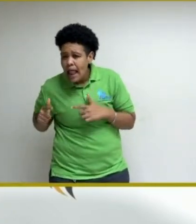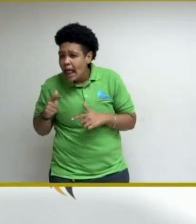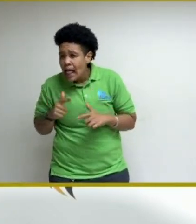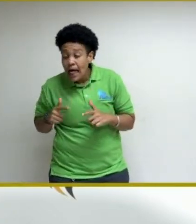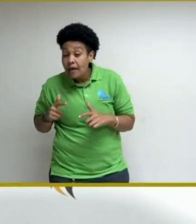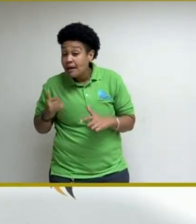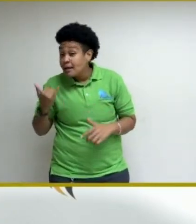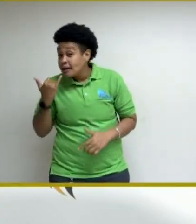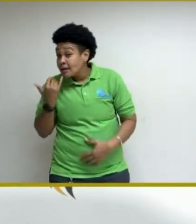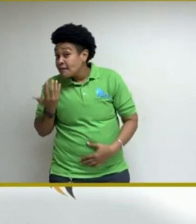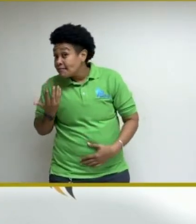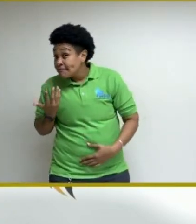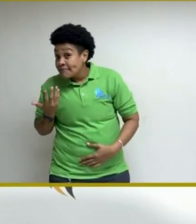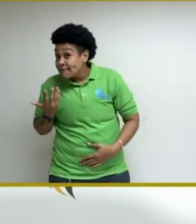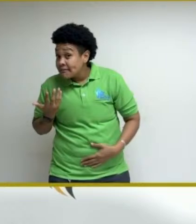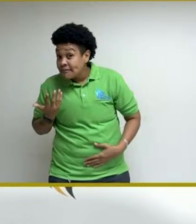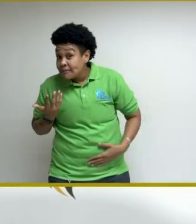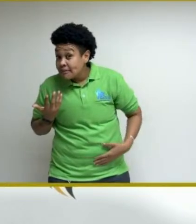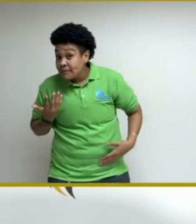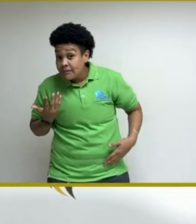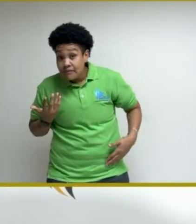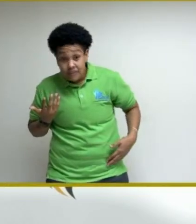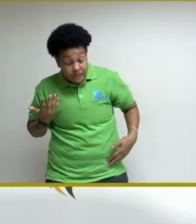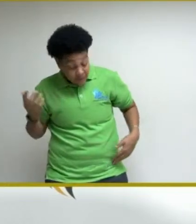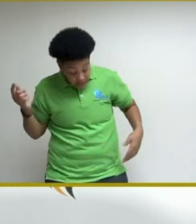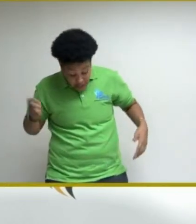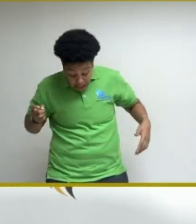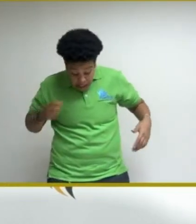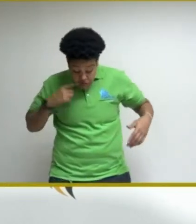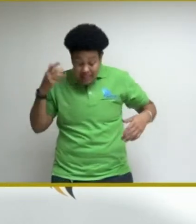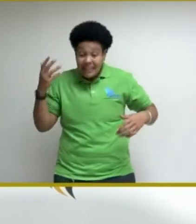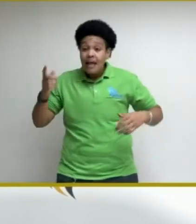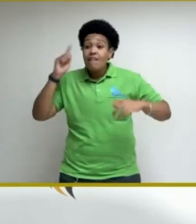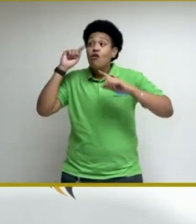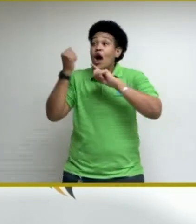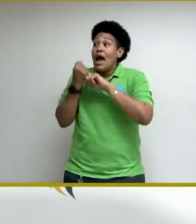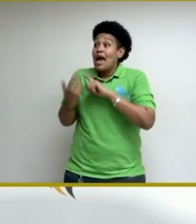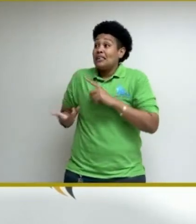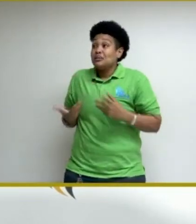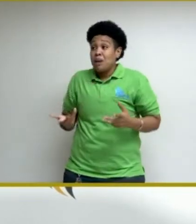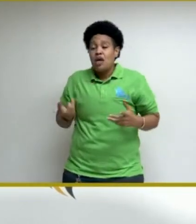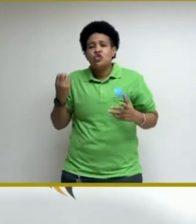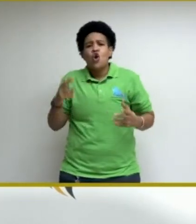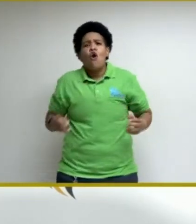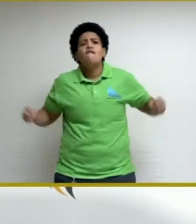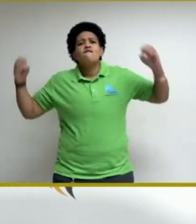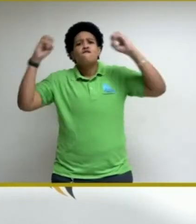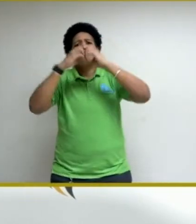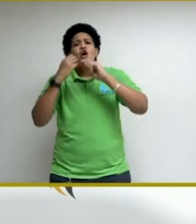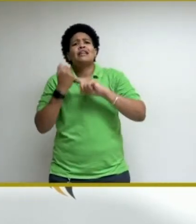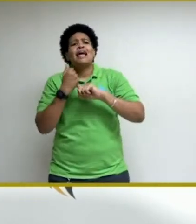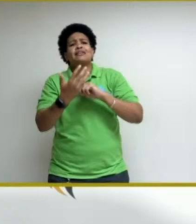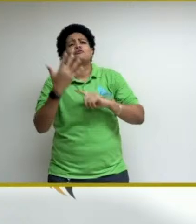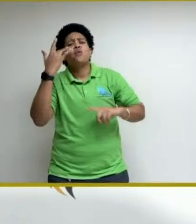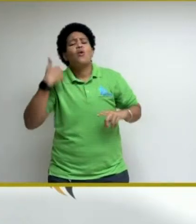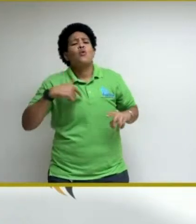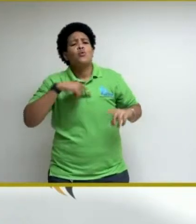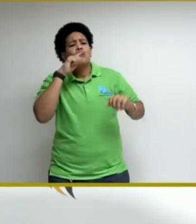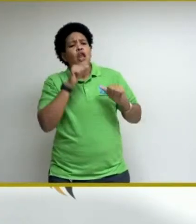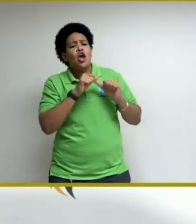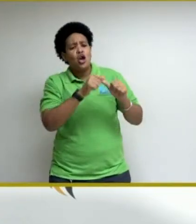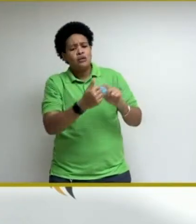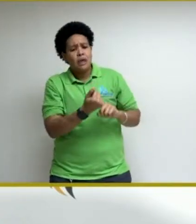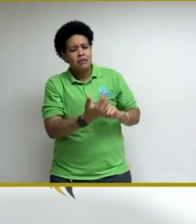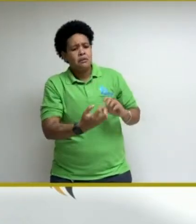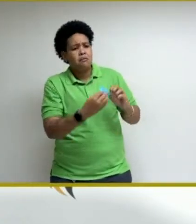needs that are going to be there for expansion or further expansion, because we continue to